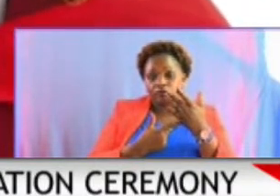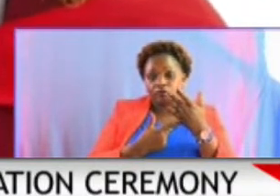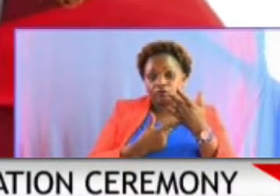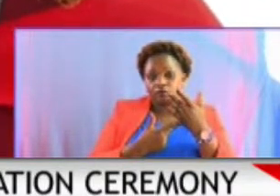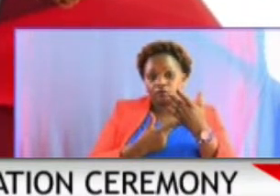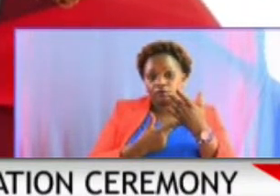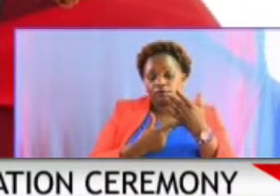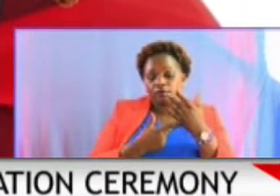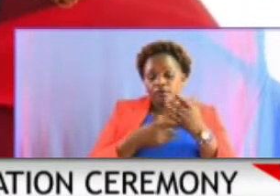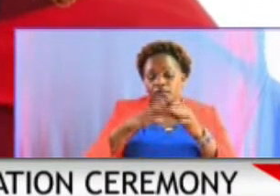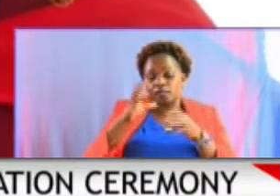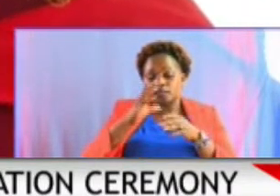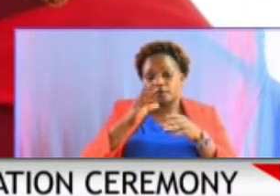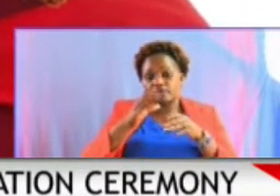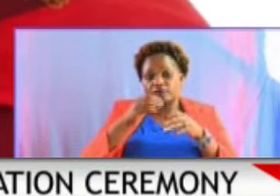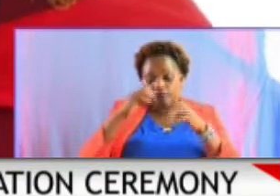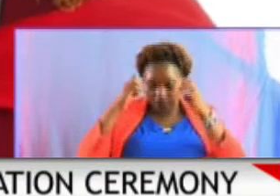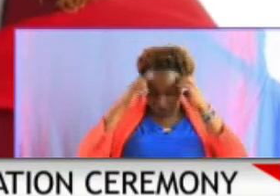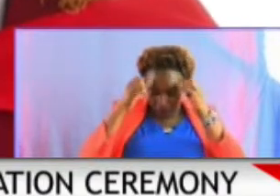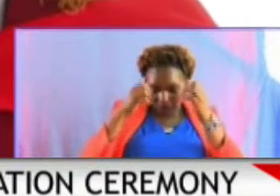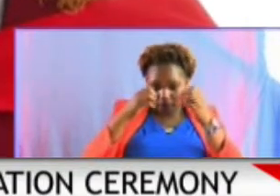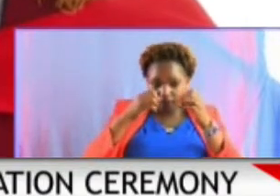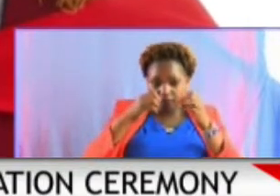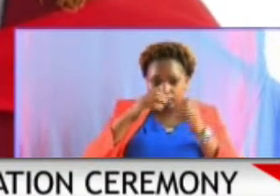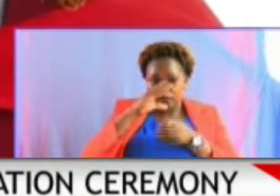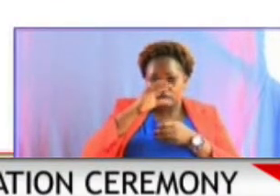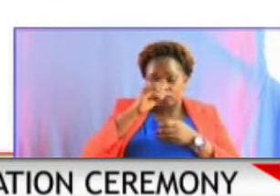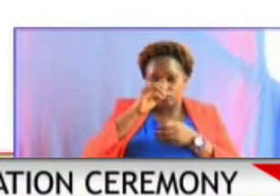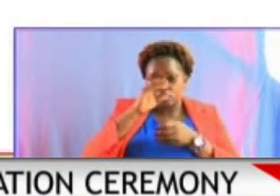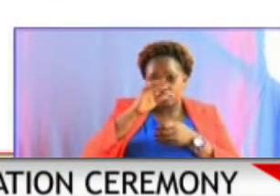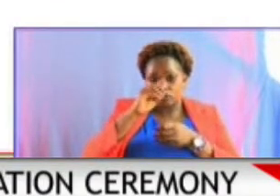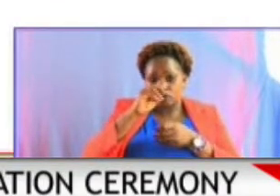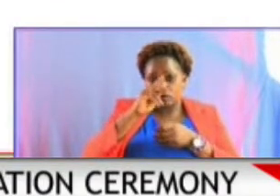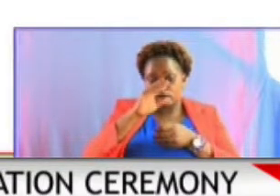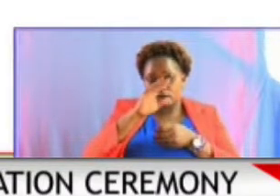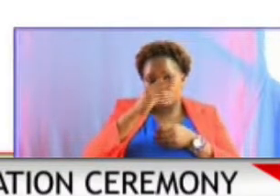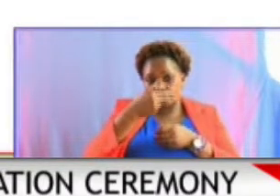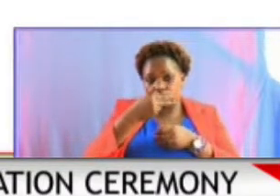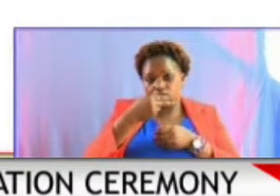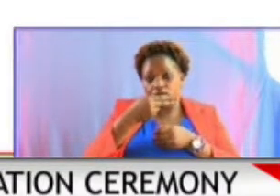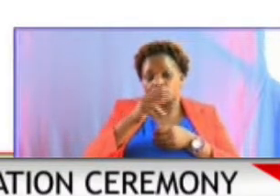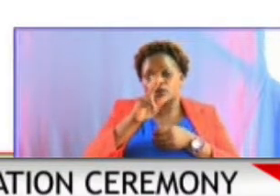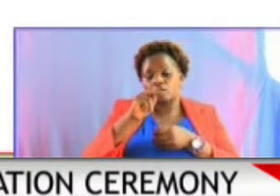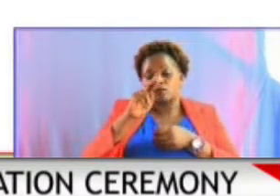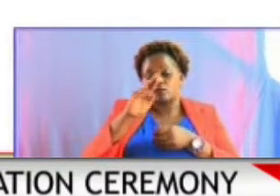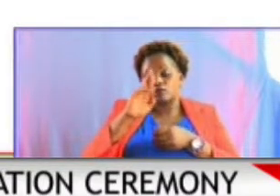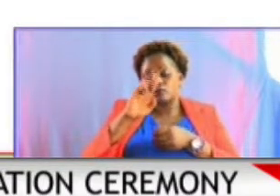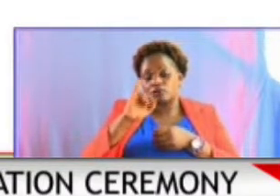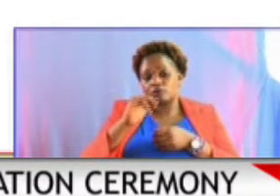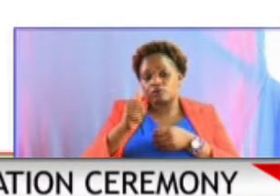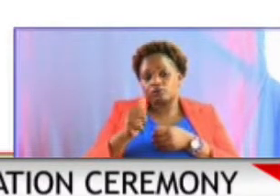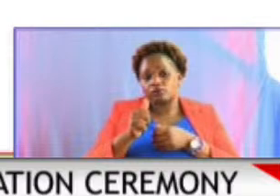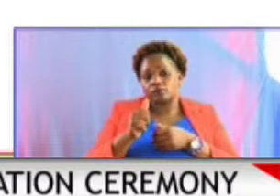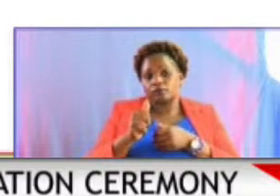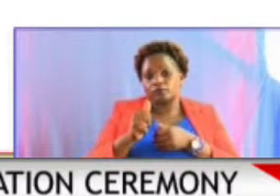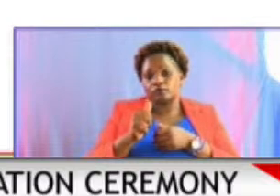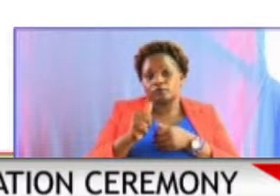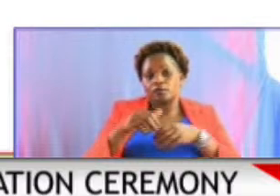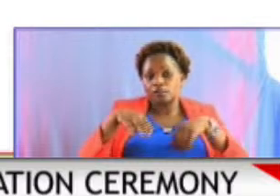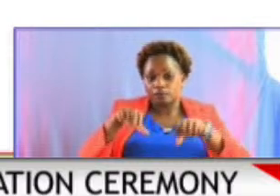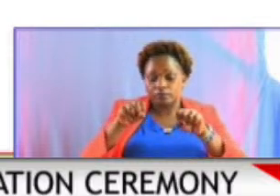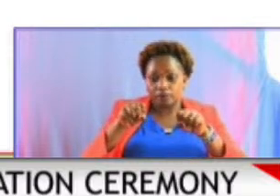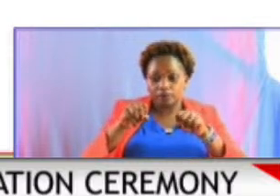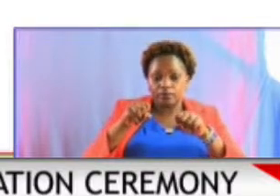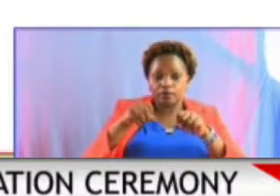Diploma in Civil Engineering, credit: Koech. Pass: Kuria Muthi Mutunga. Diploma